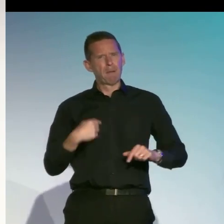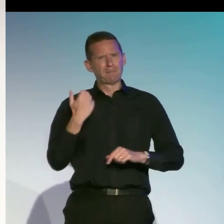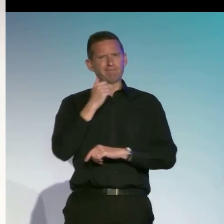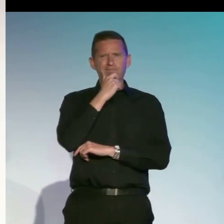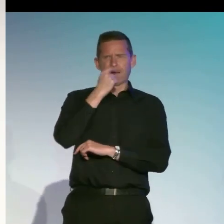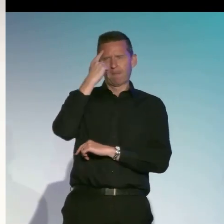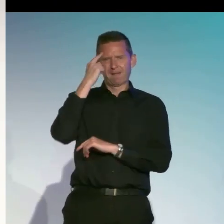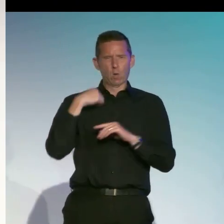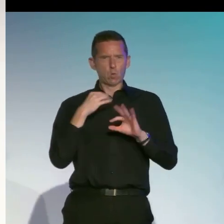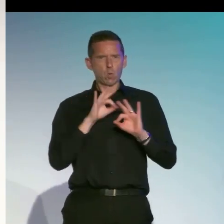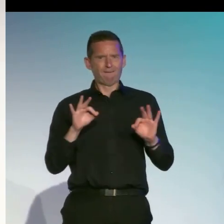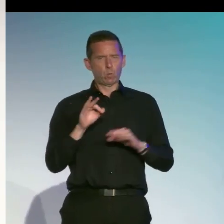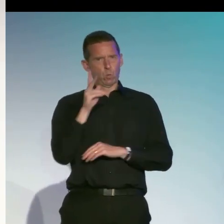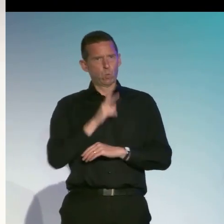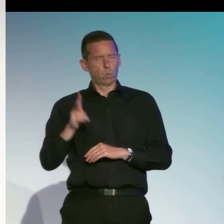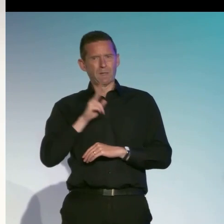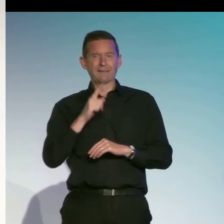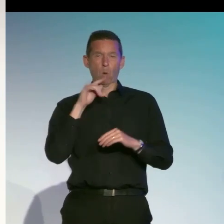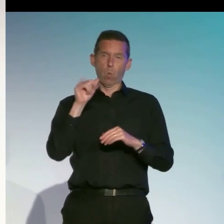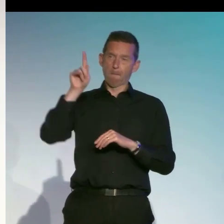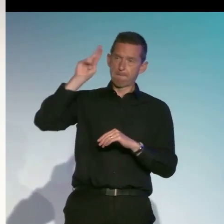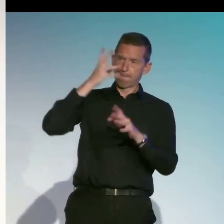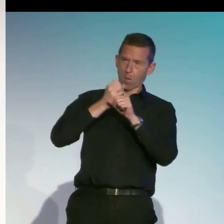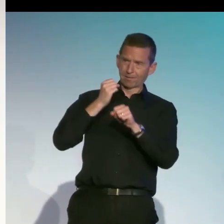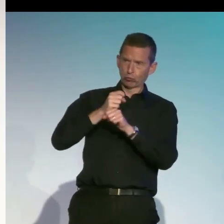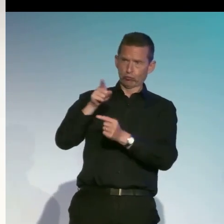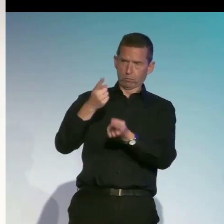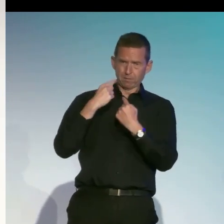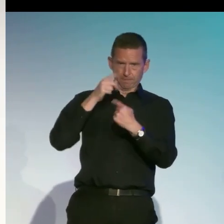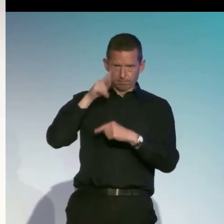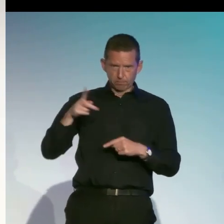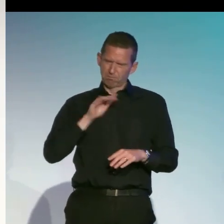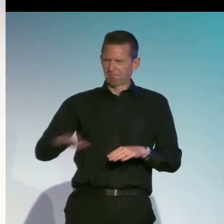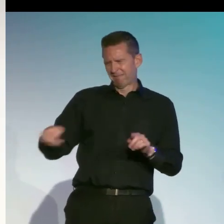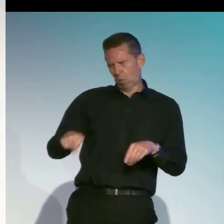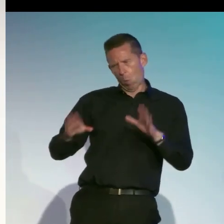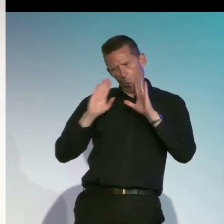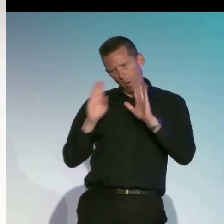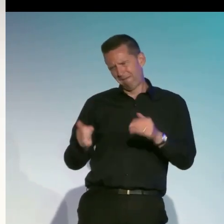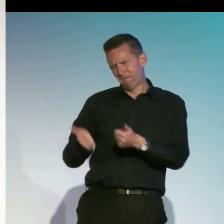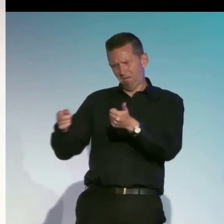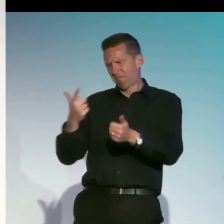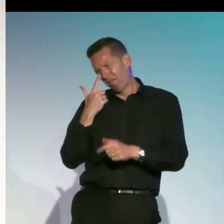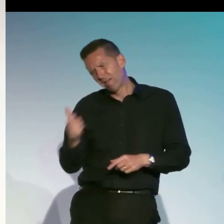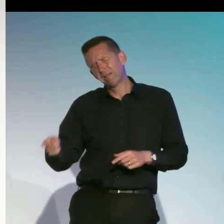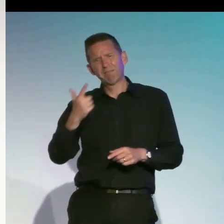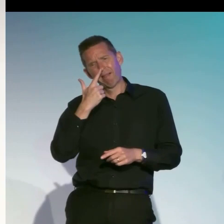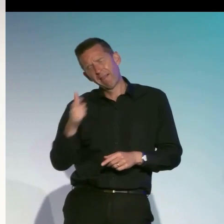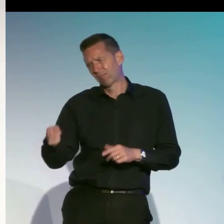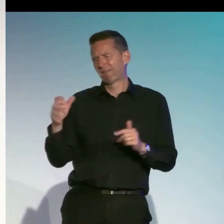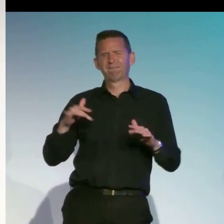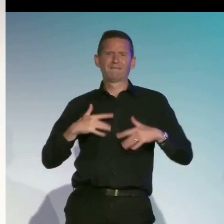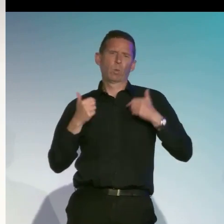don't need to keep telling ourselves, or certainly having politicians tell us constantly, how wonderful things must be and how grateful we all should be or